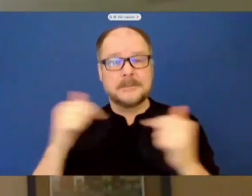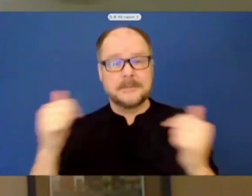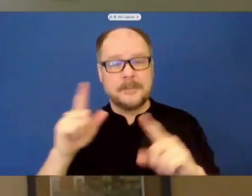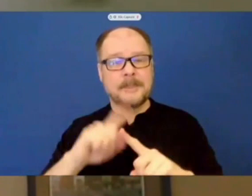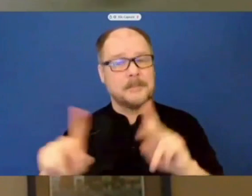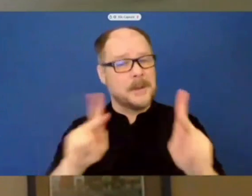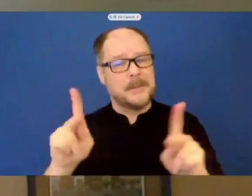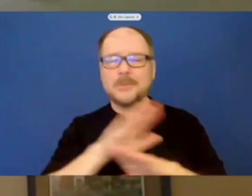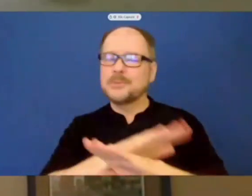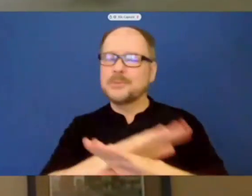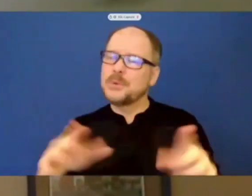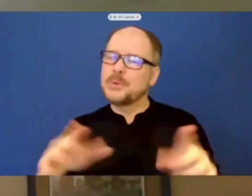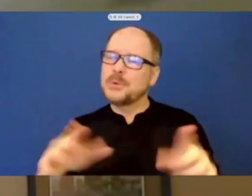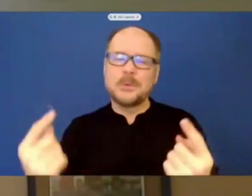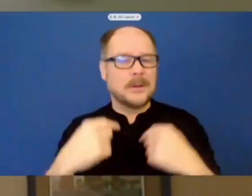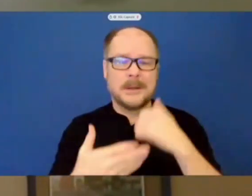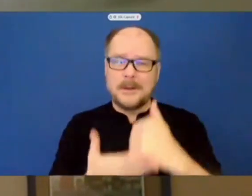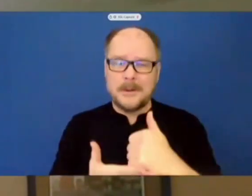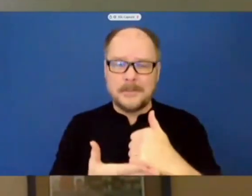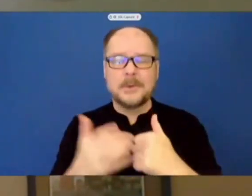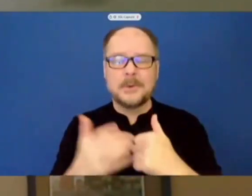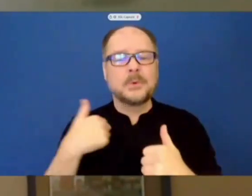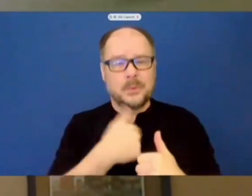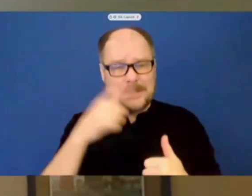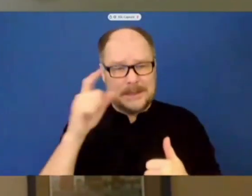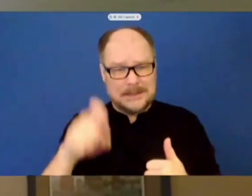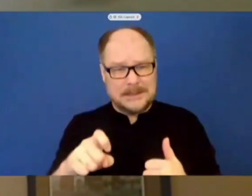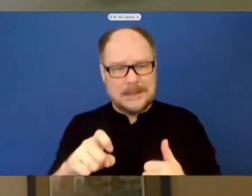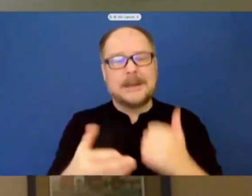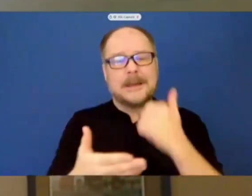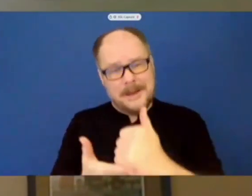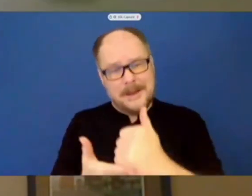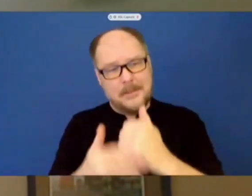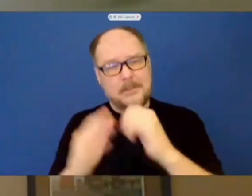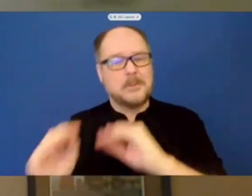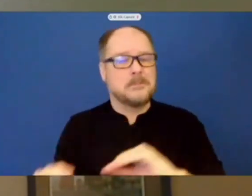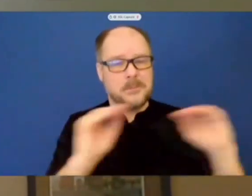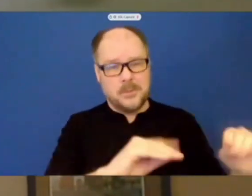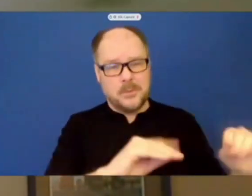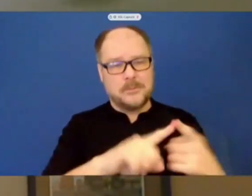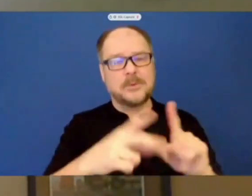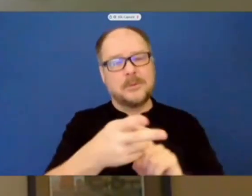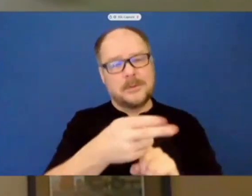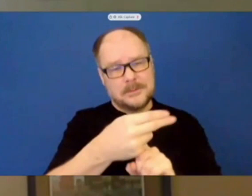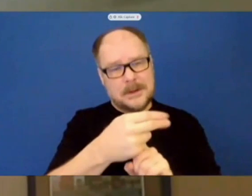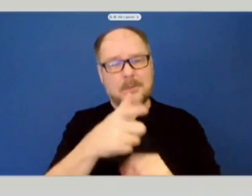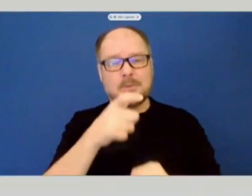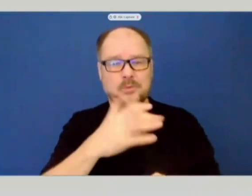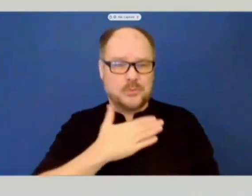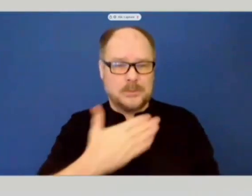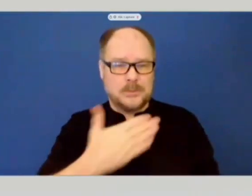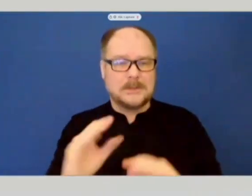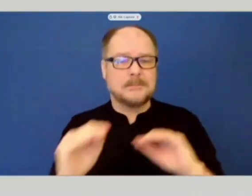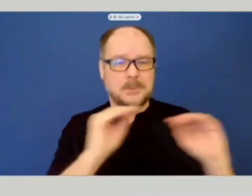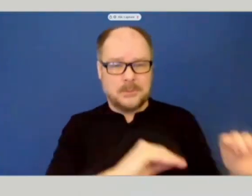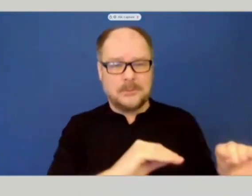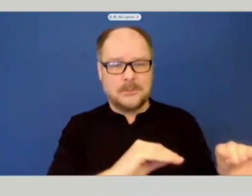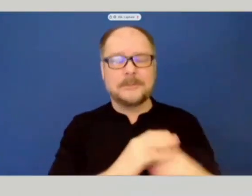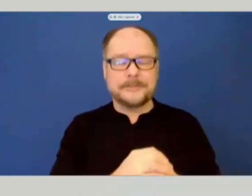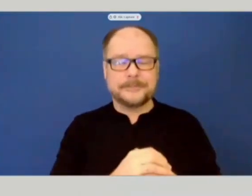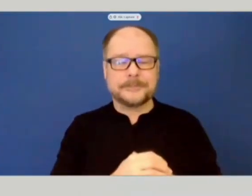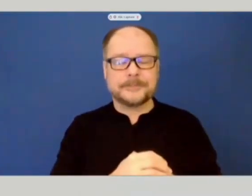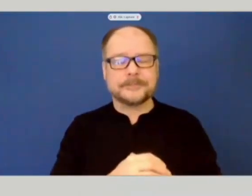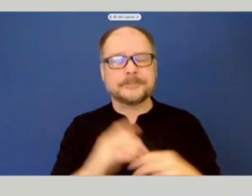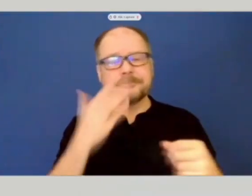to be able to start to relocate those people to the hotel, those that are willing to go. Okay, thank you. And another question in a